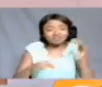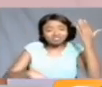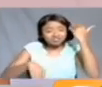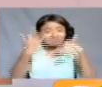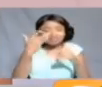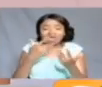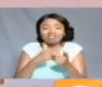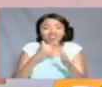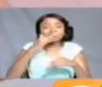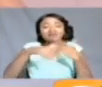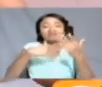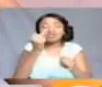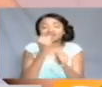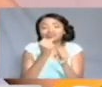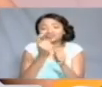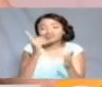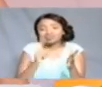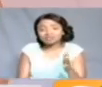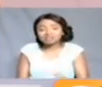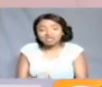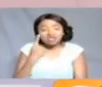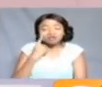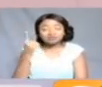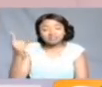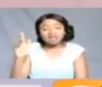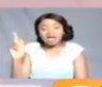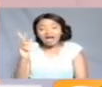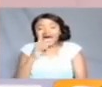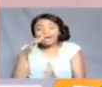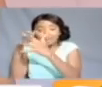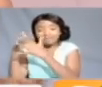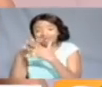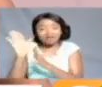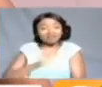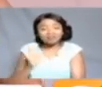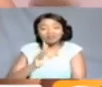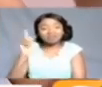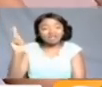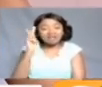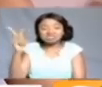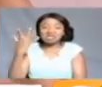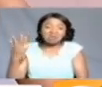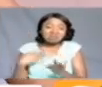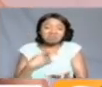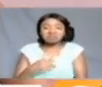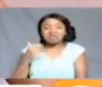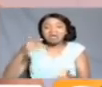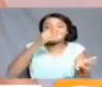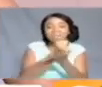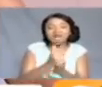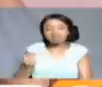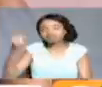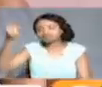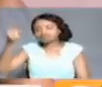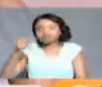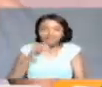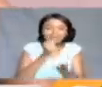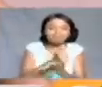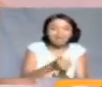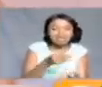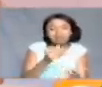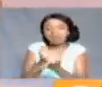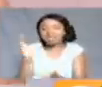another good example. If their whole life, you have to evolve into something. If your whole life, you're just saying, buy this bag, buy this makeup, buy this